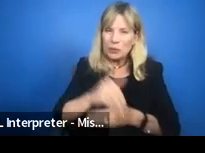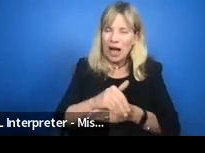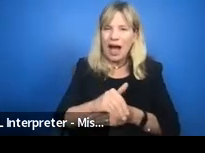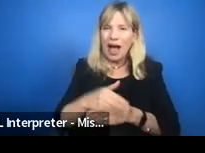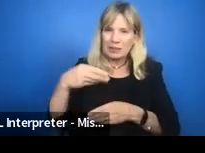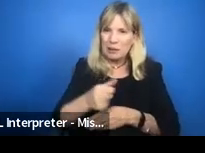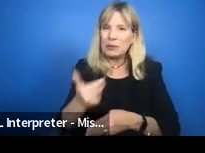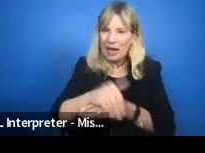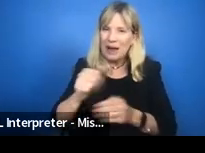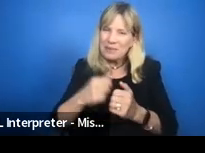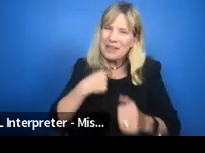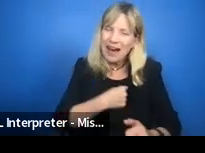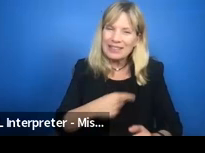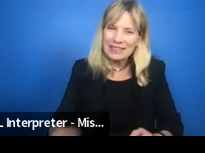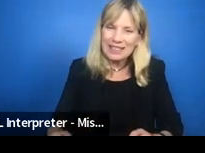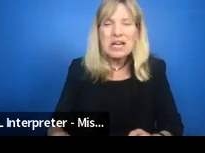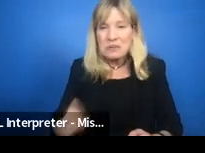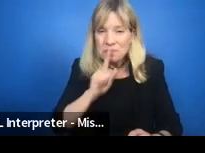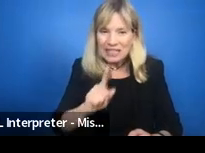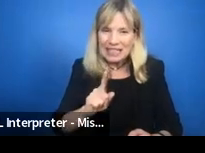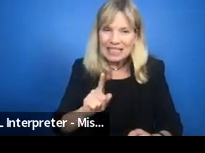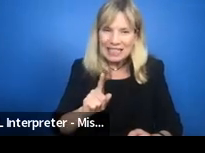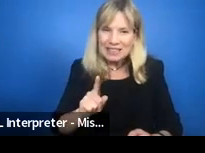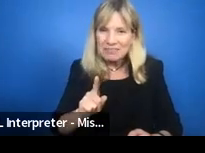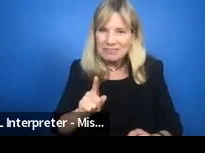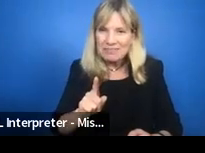their evening with us. It's really,